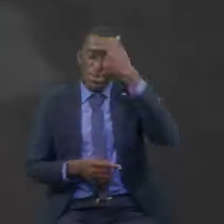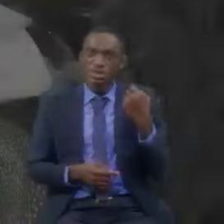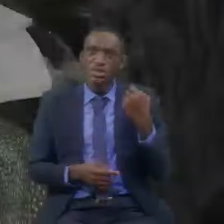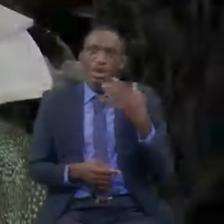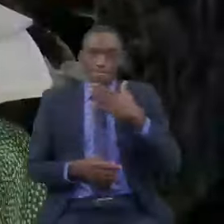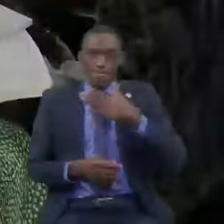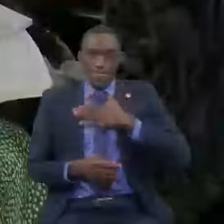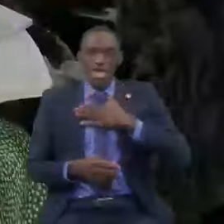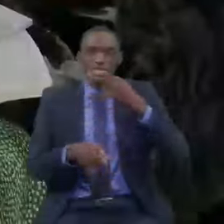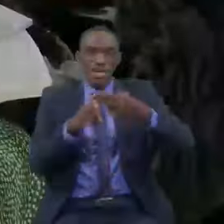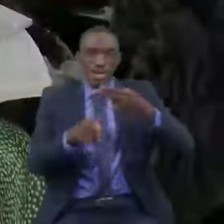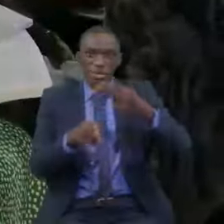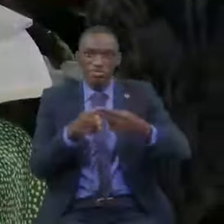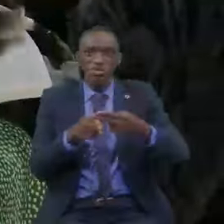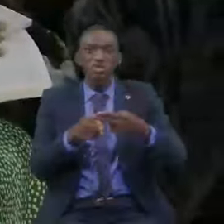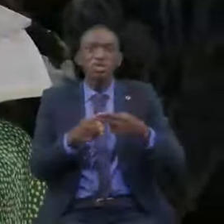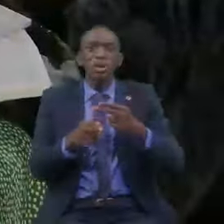name,